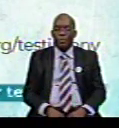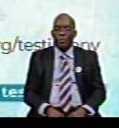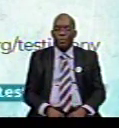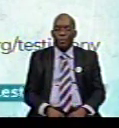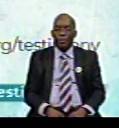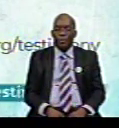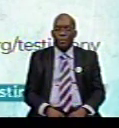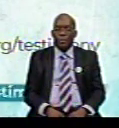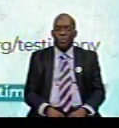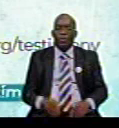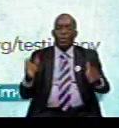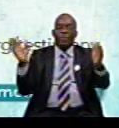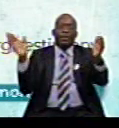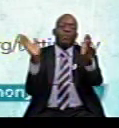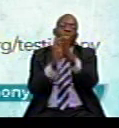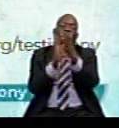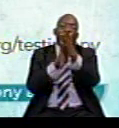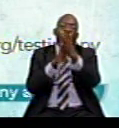Anyoluwa logo.